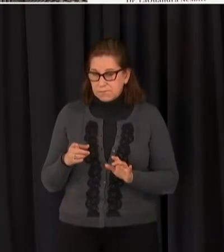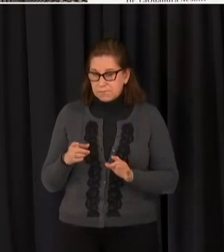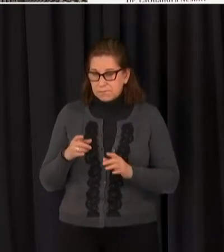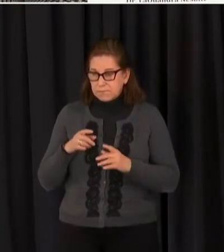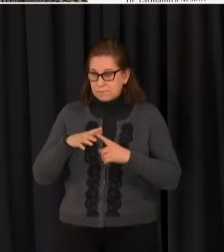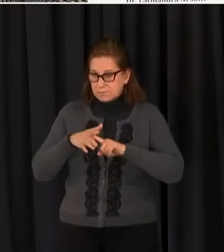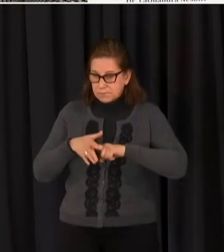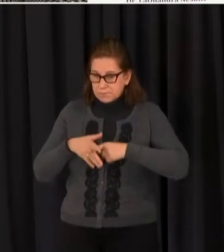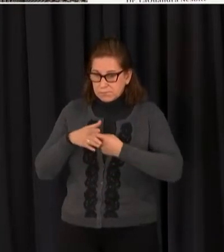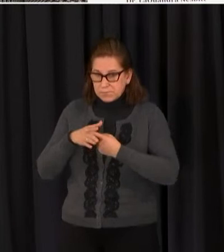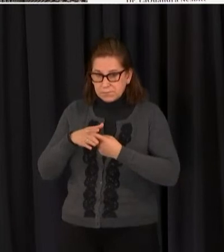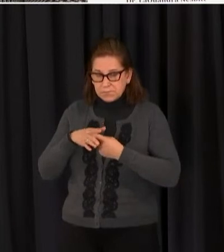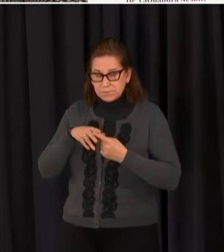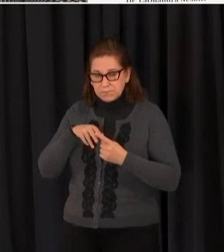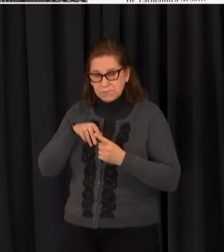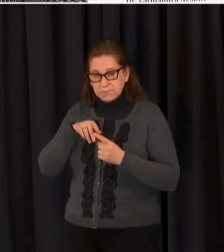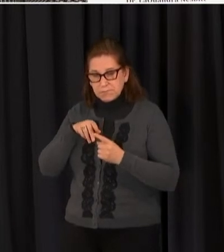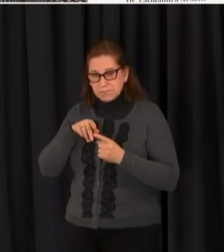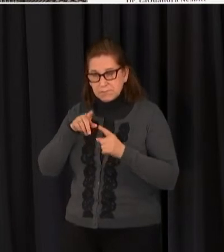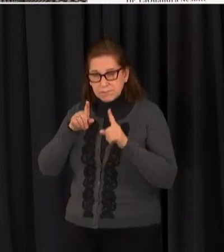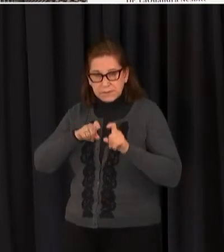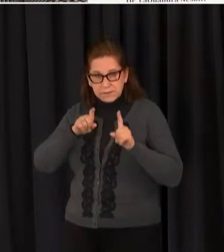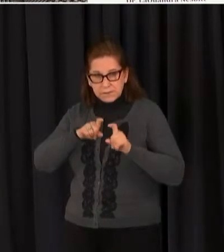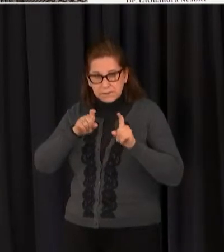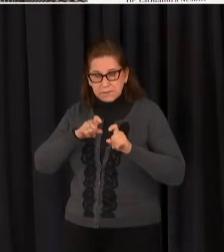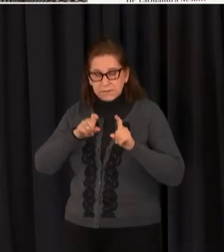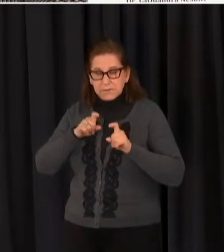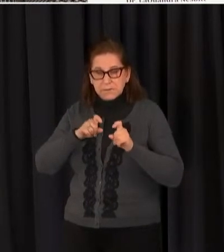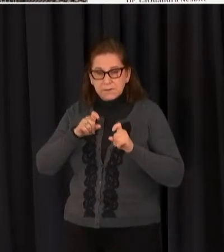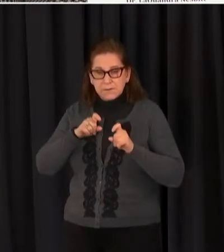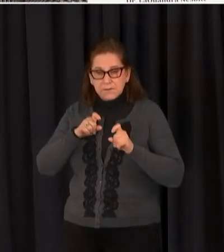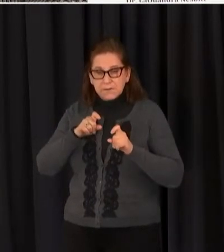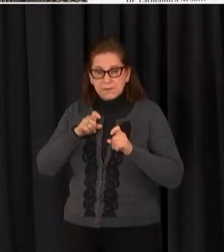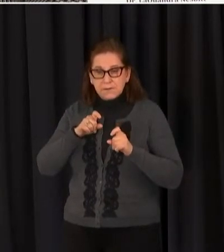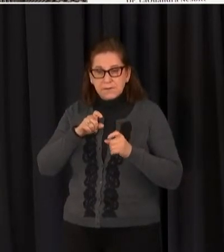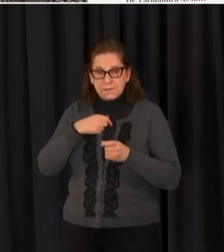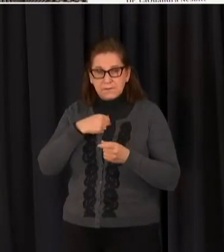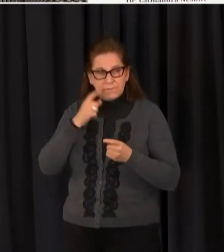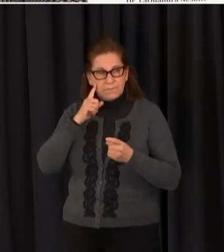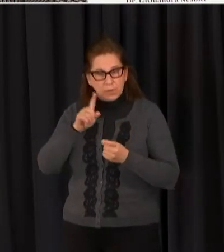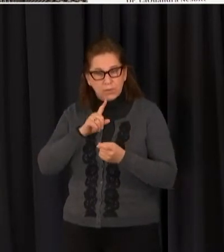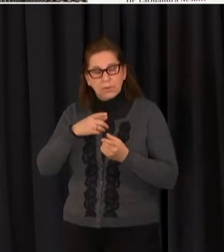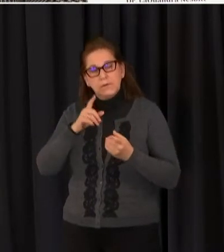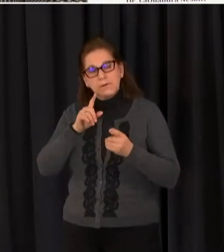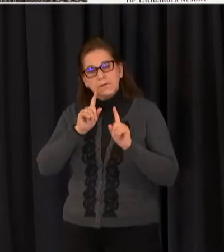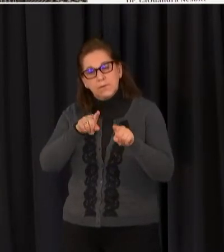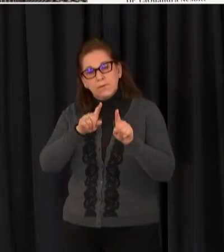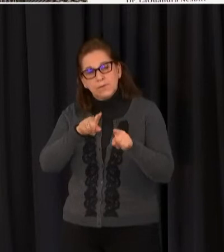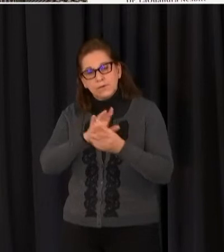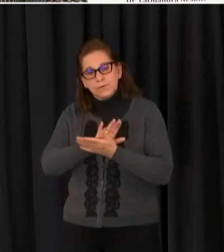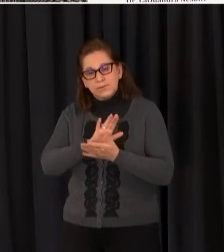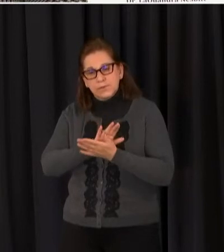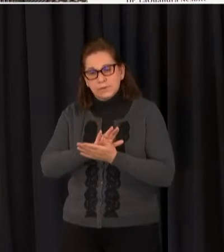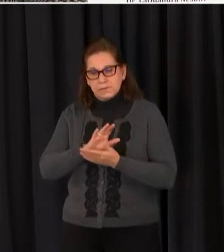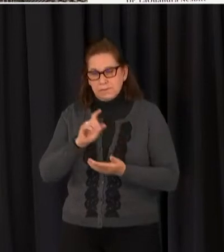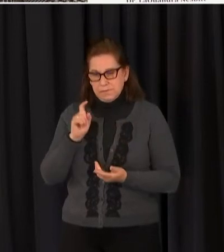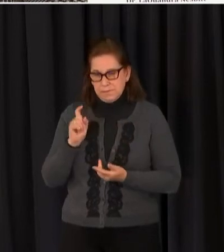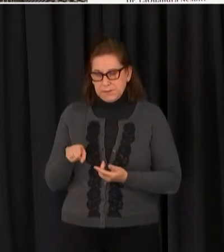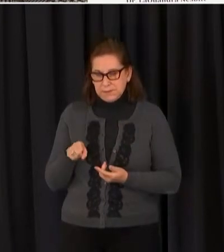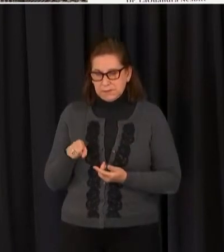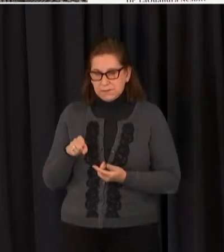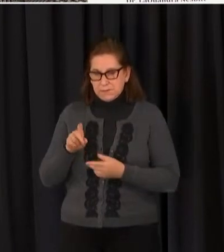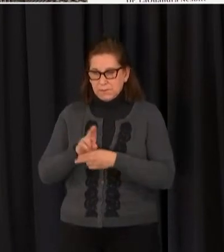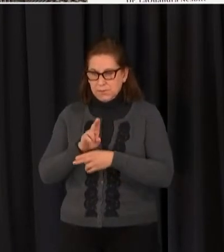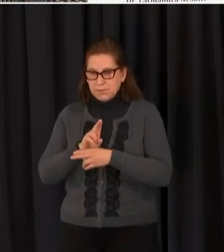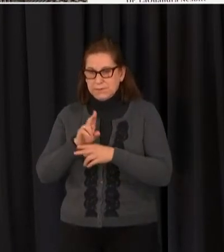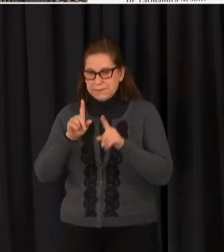implement asymptomatic testing, sampling 10% of students each week. We do emphasize that parents must consent to this